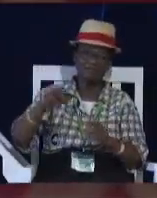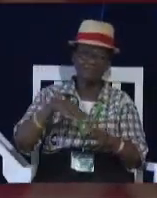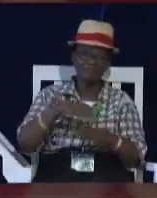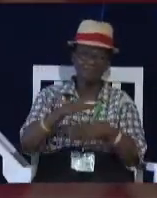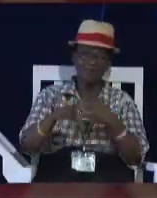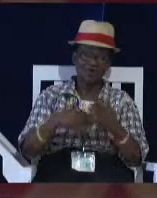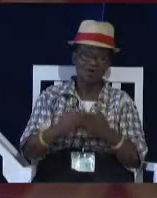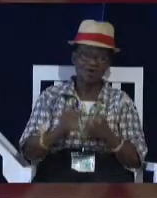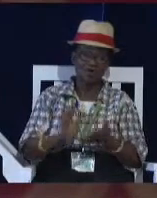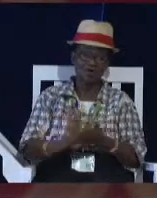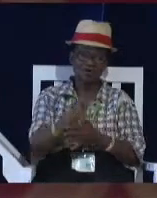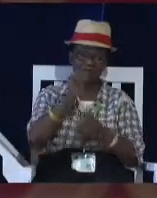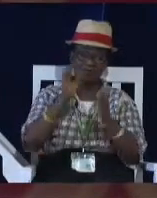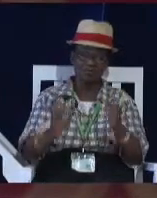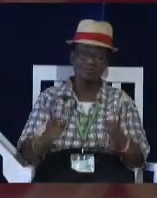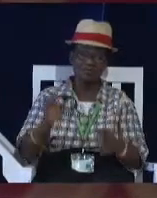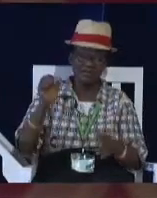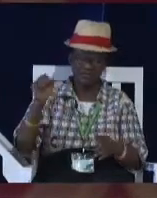all believers,